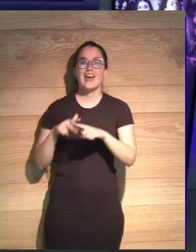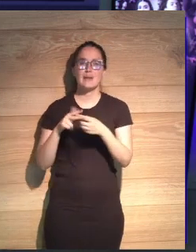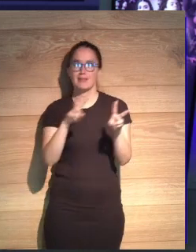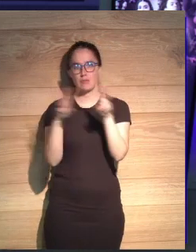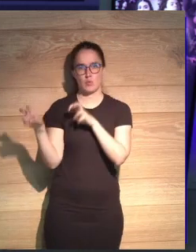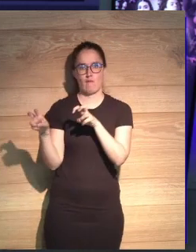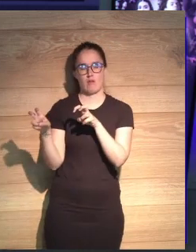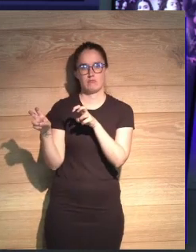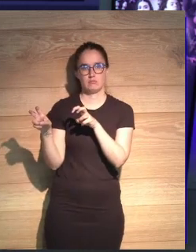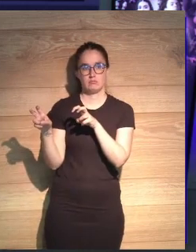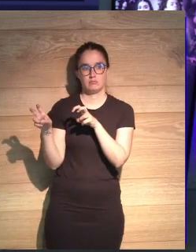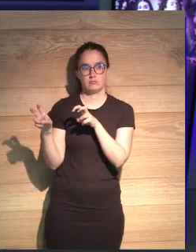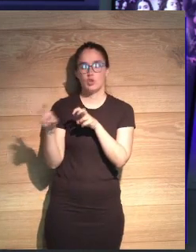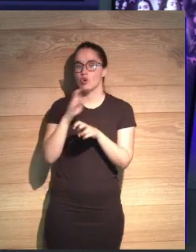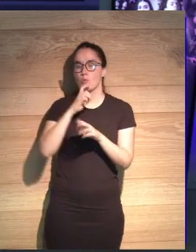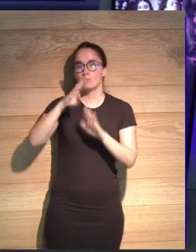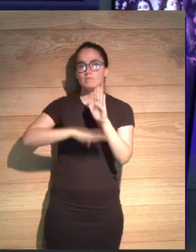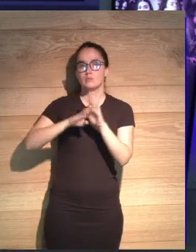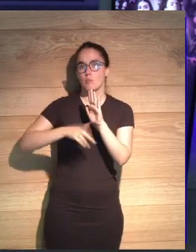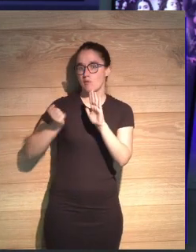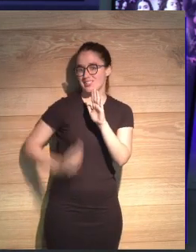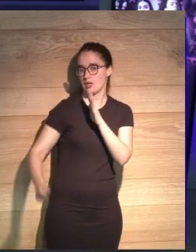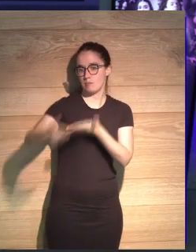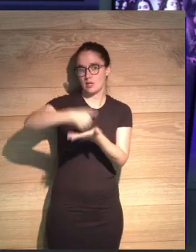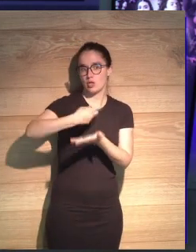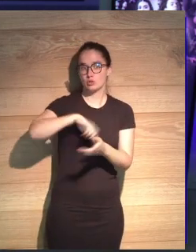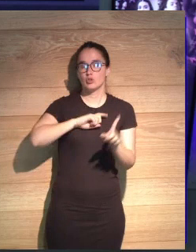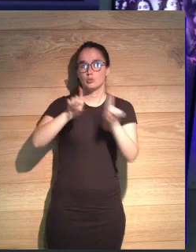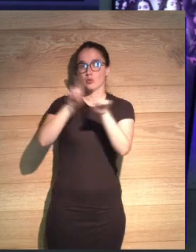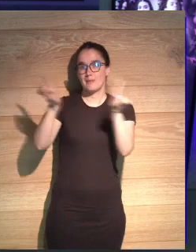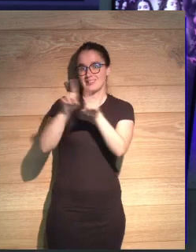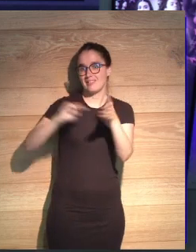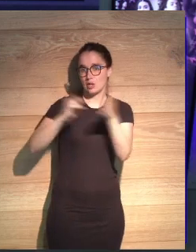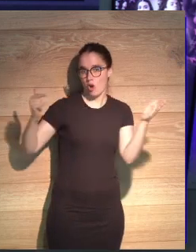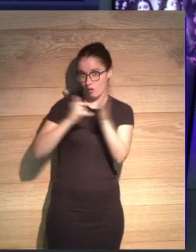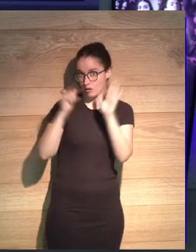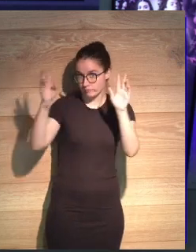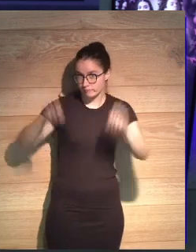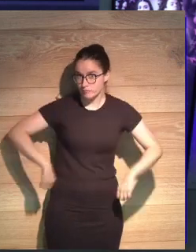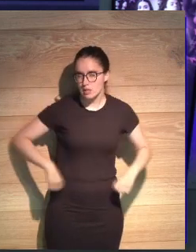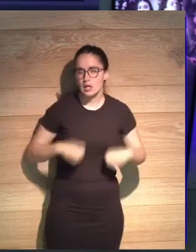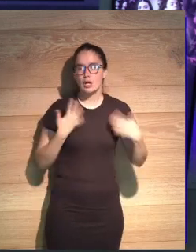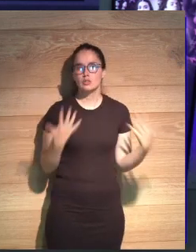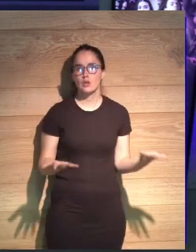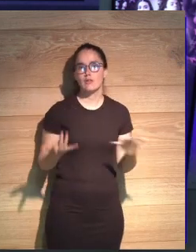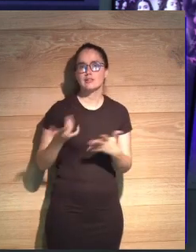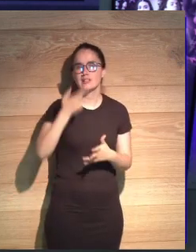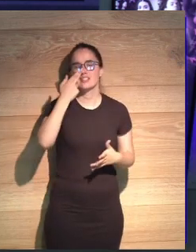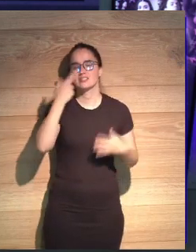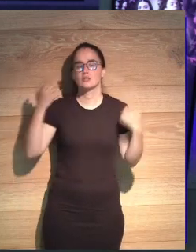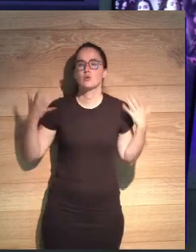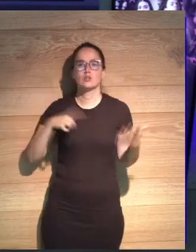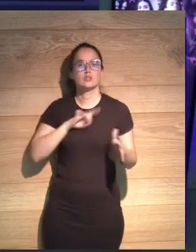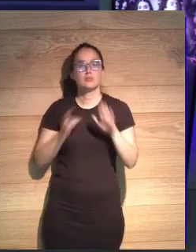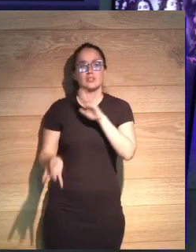transformed this traditional therapy in a new tool following the indications by the professionals. We are experts in technology, not in